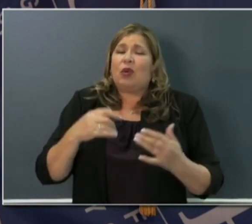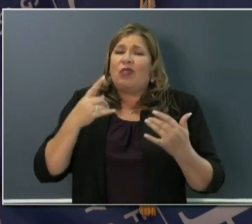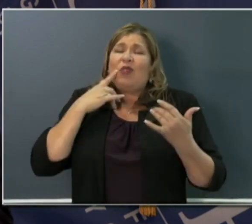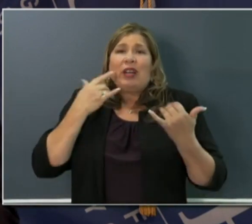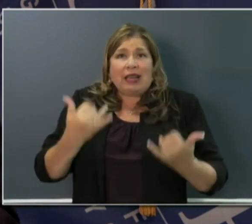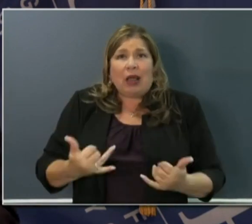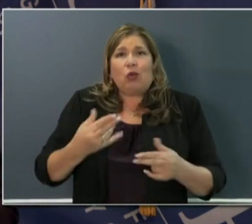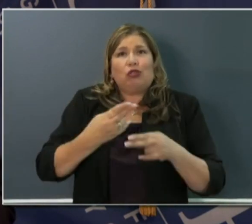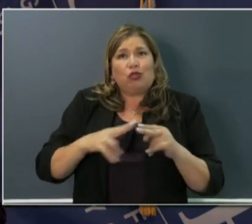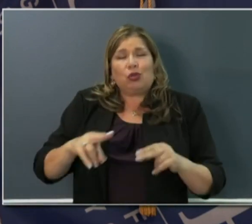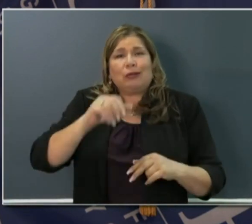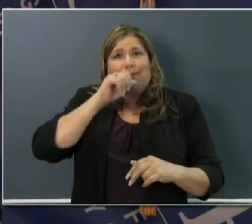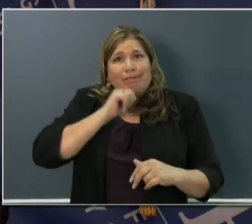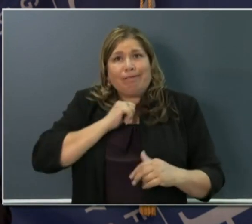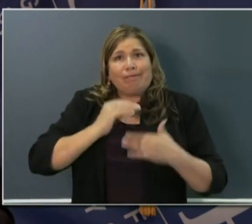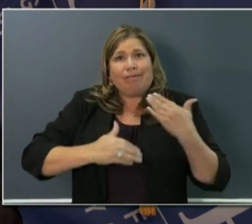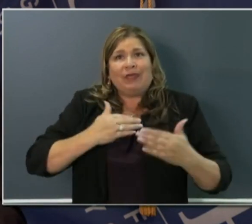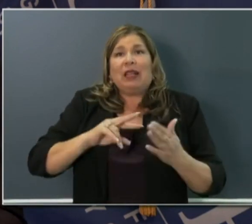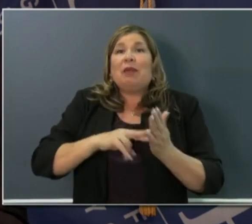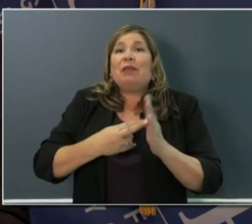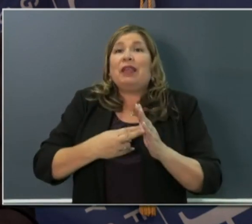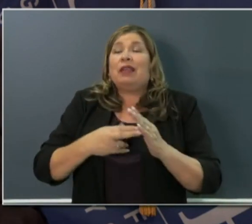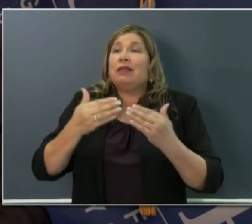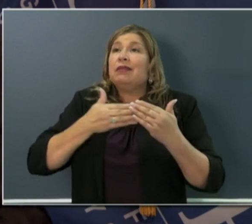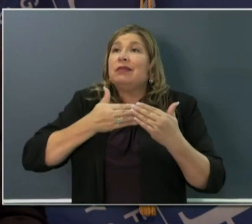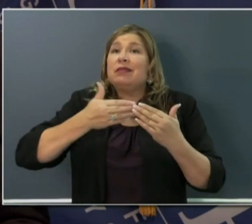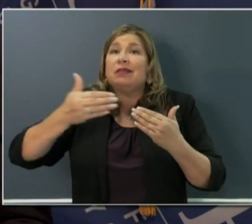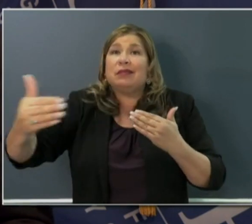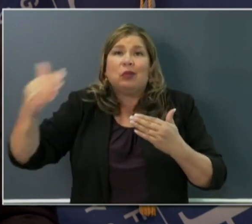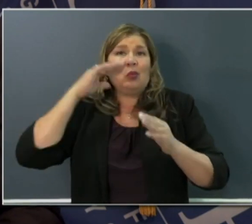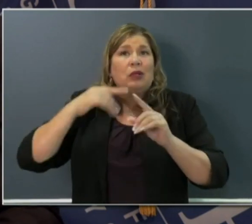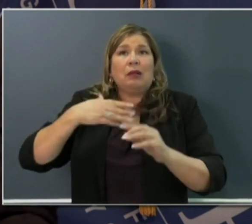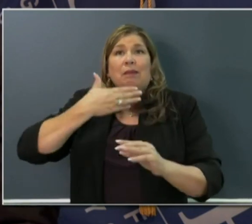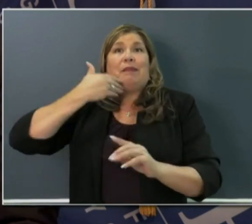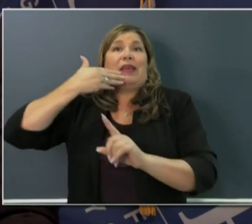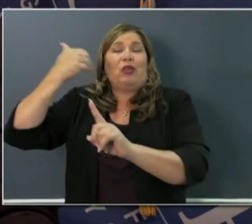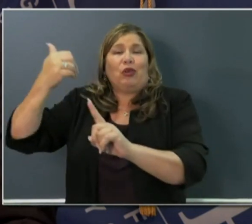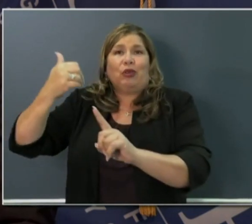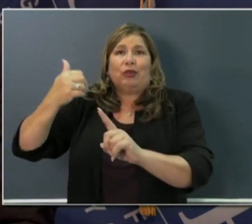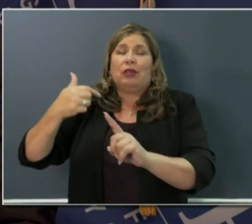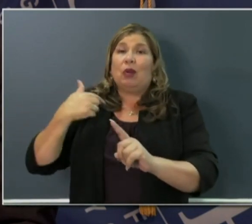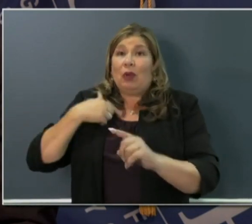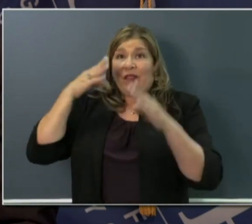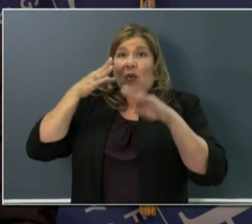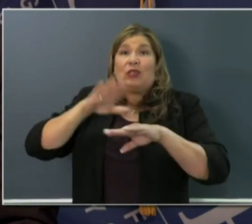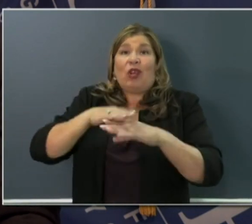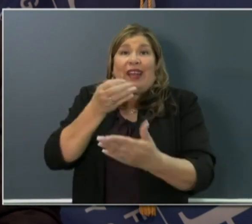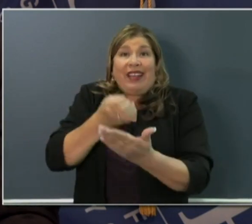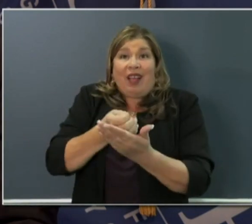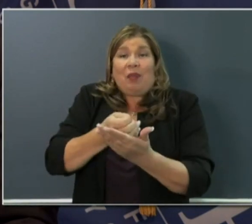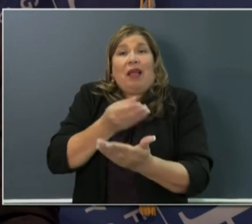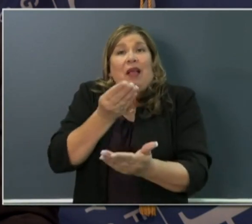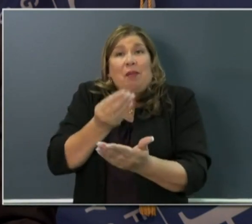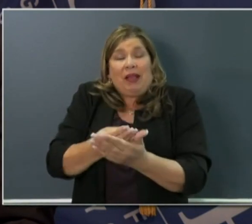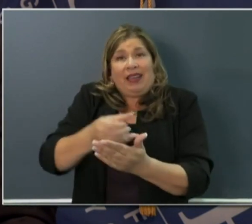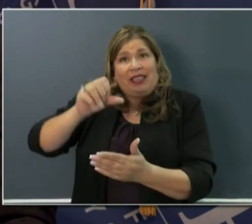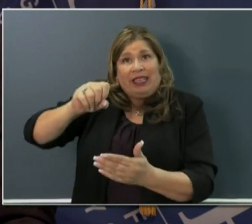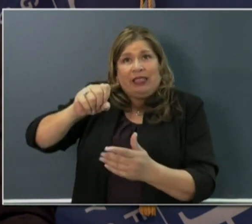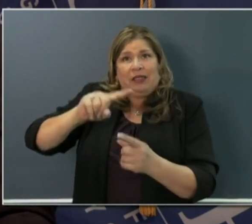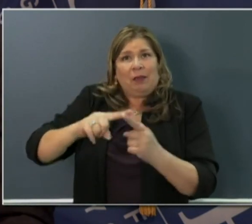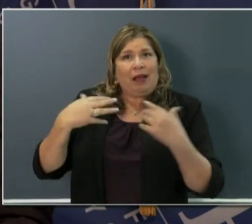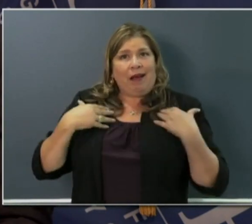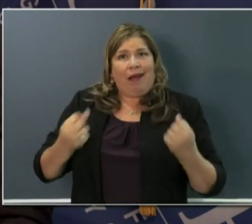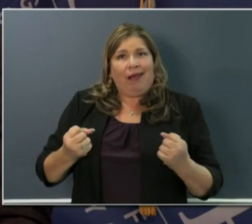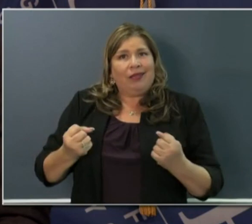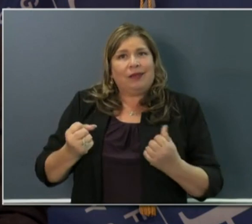impacts. And you have to focus on economics by focusing on health first. And we must focus on